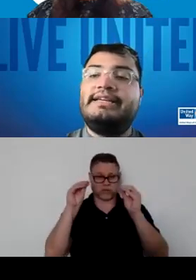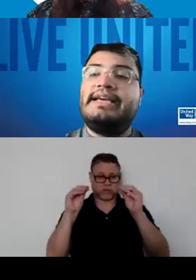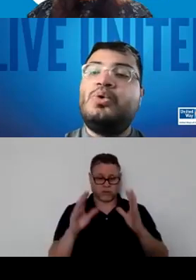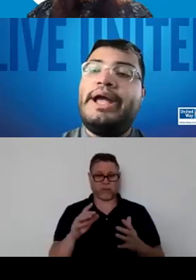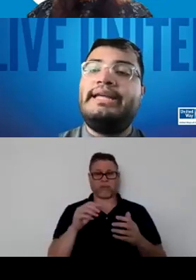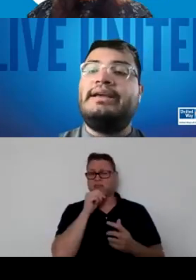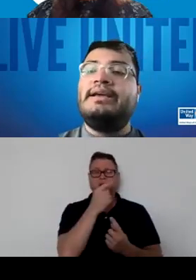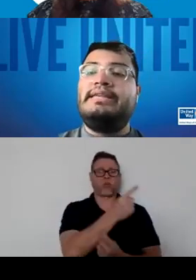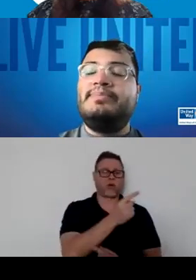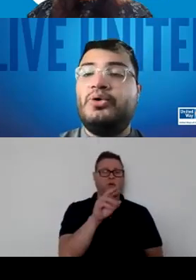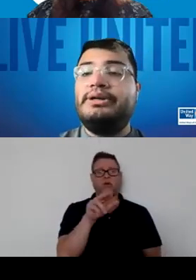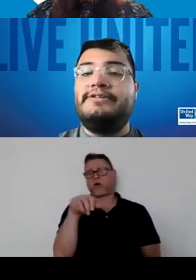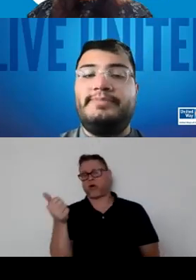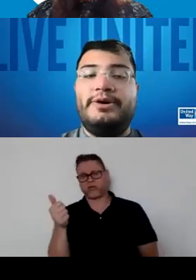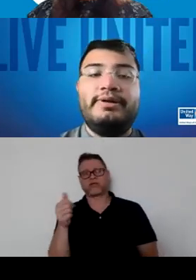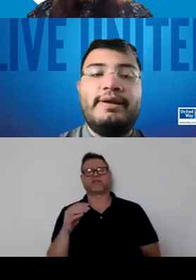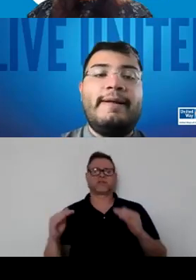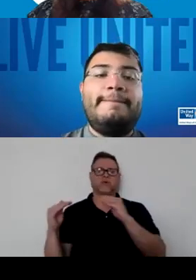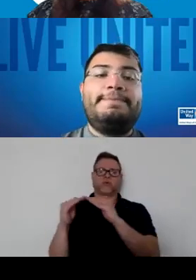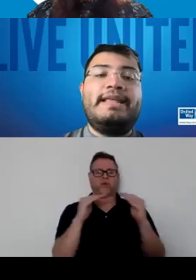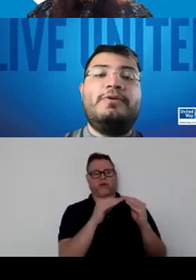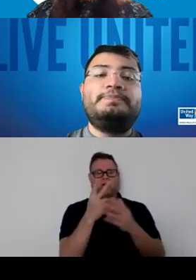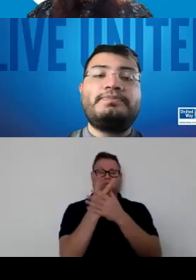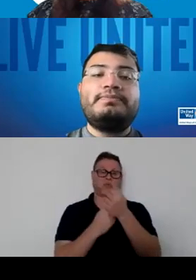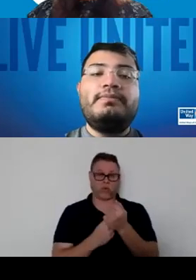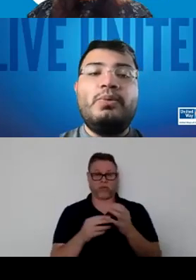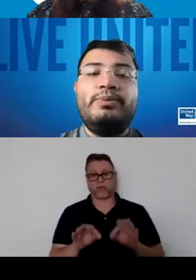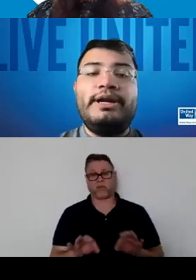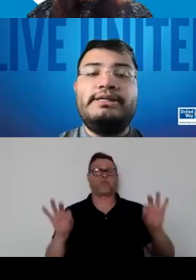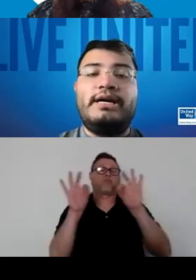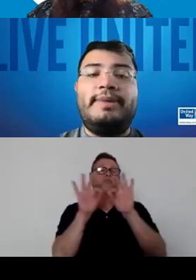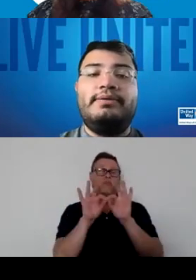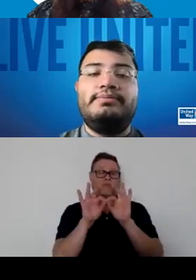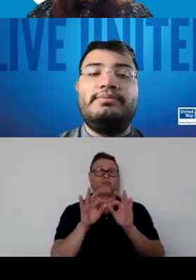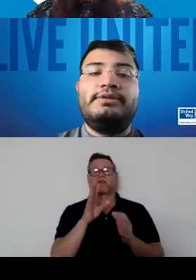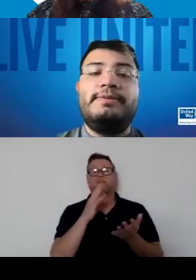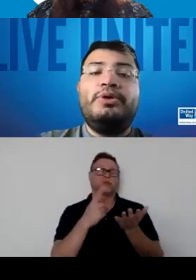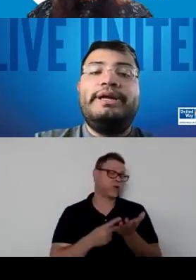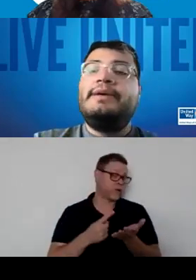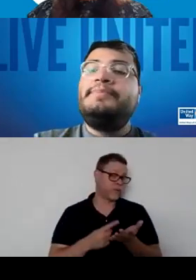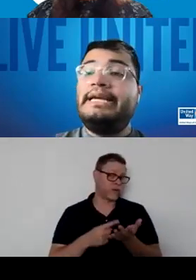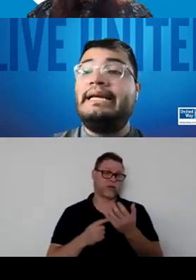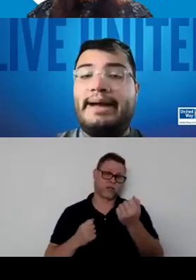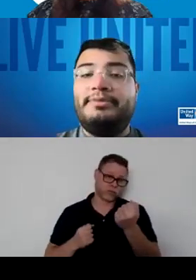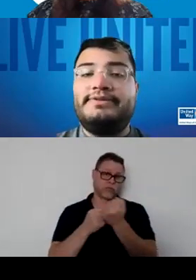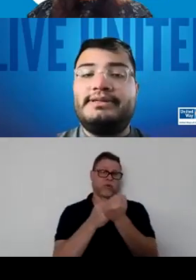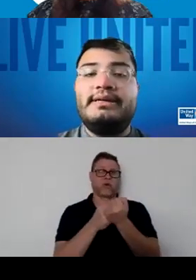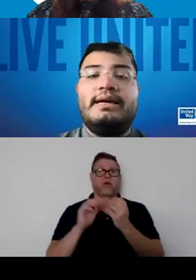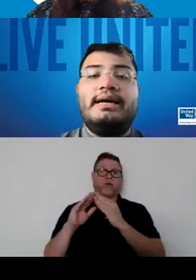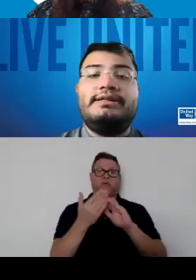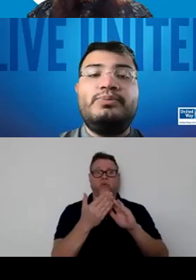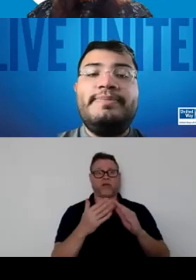this is equating the importance of both. Now, we want to talk about supporting community